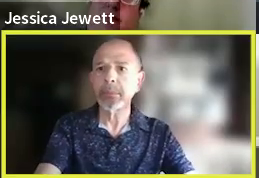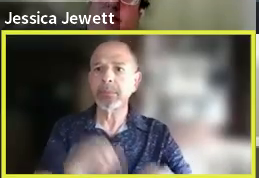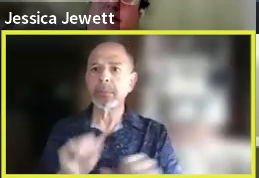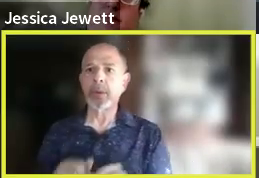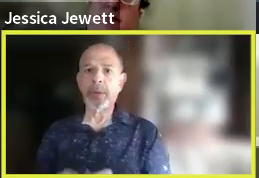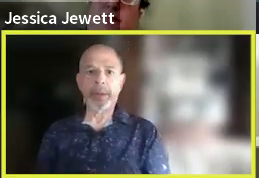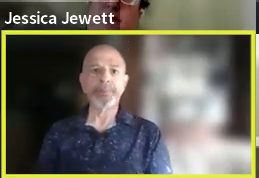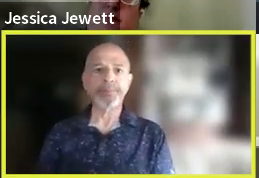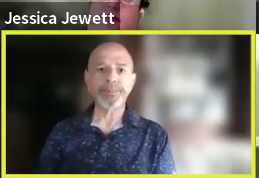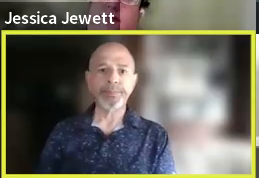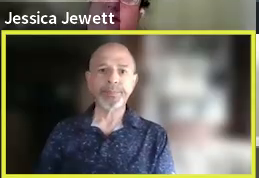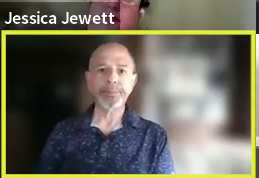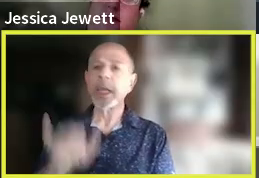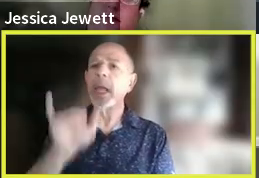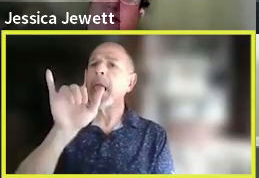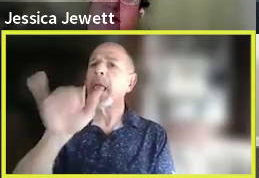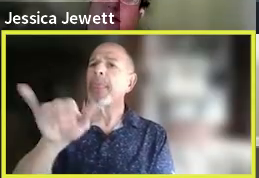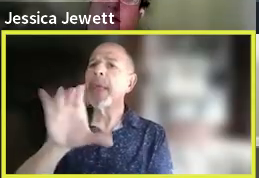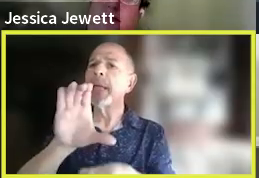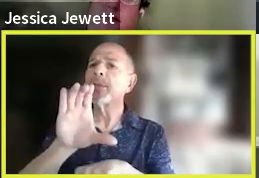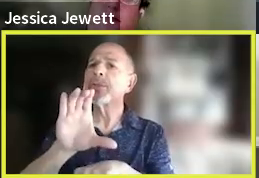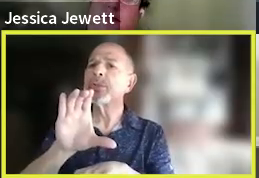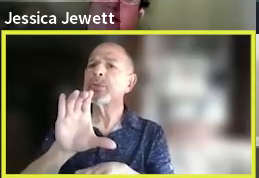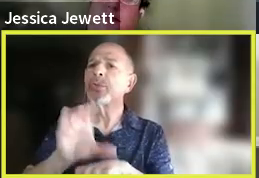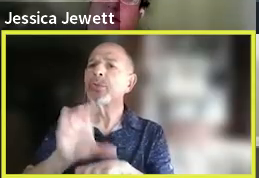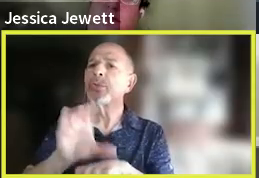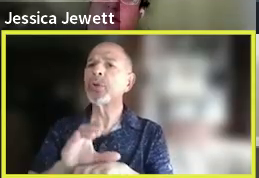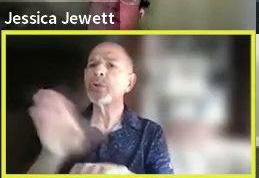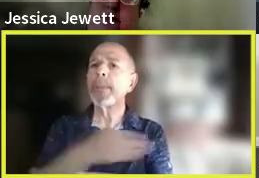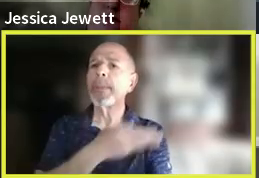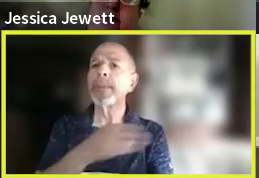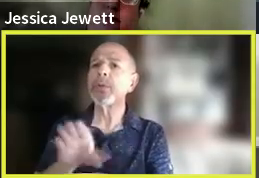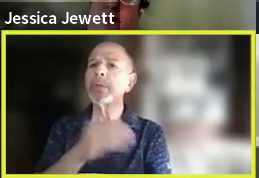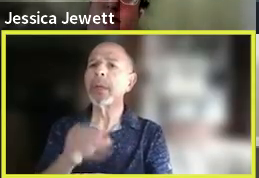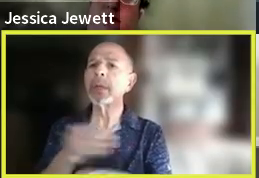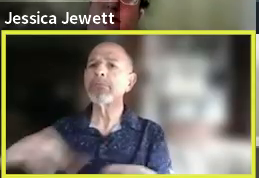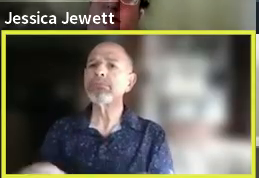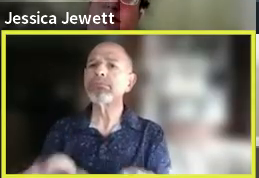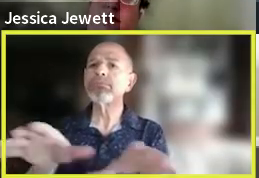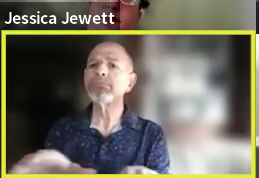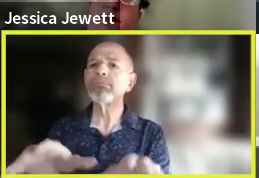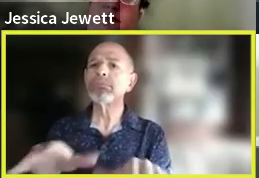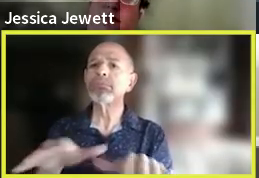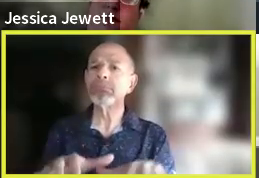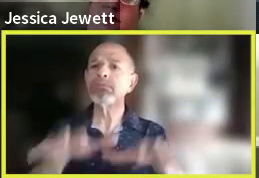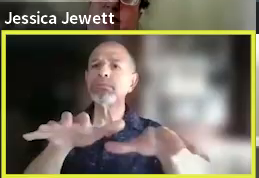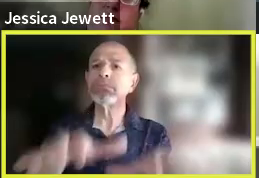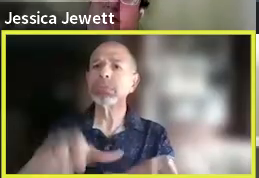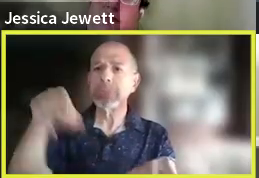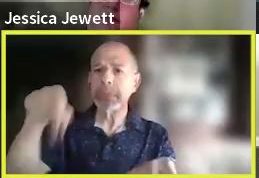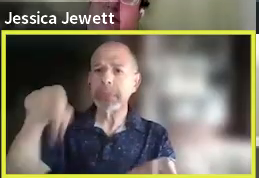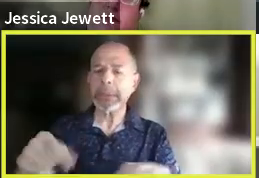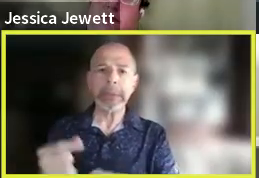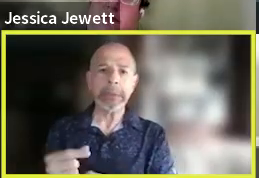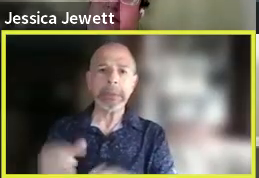I have not posted that yet on my Facebook page, but I will. Okay. Because it is this coming Sunday at 2:00.